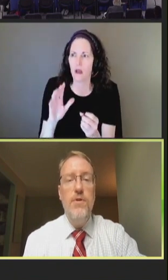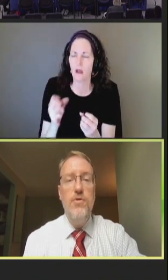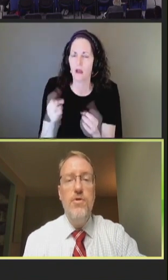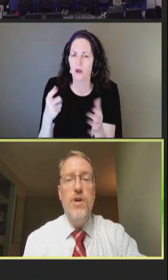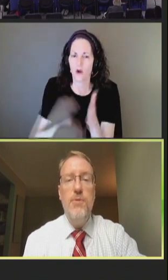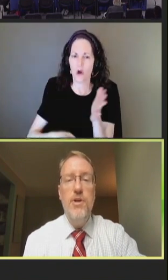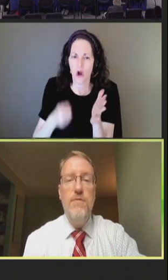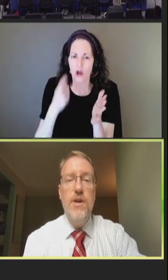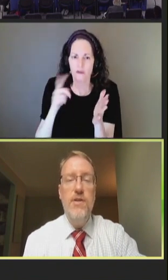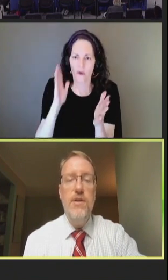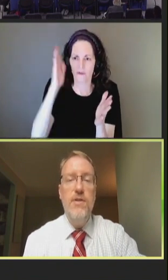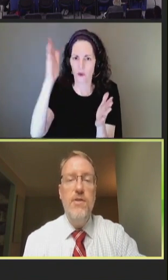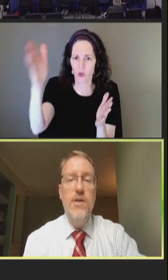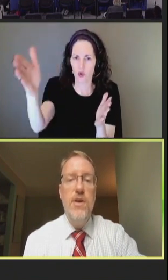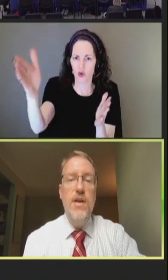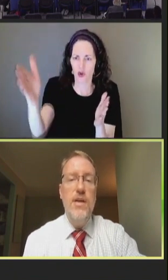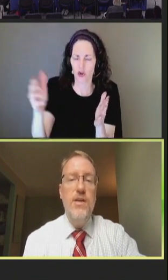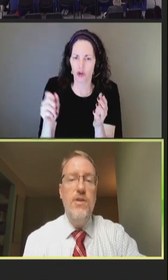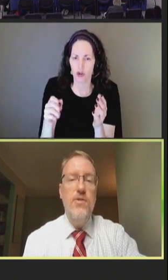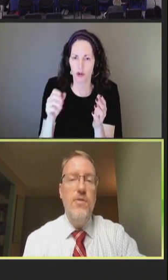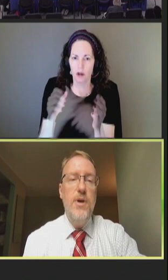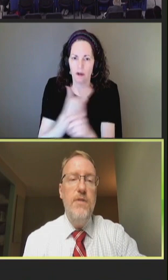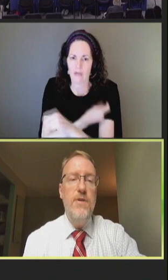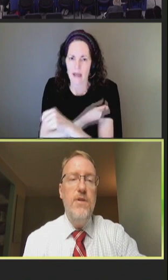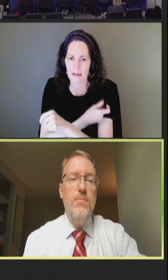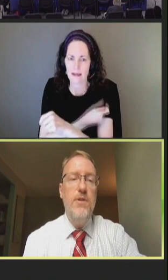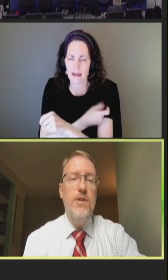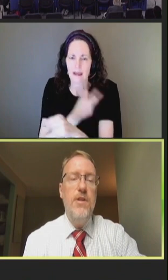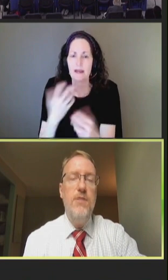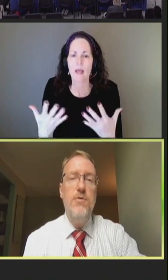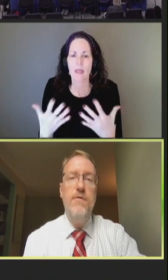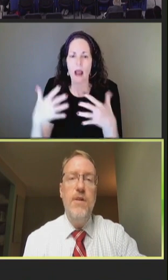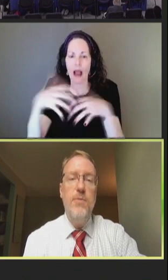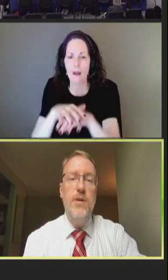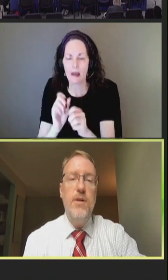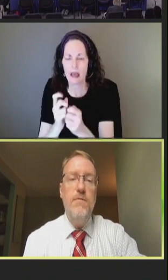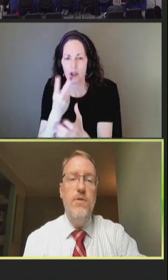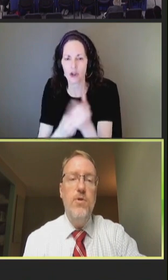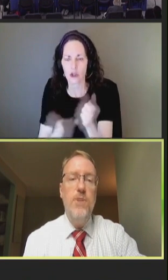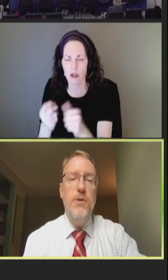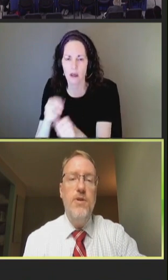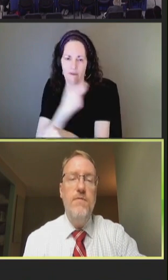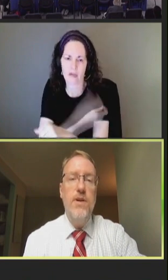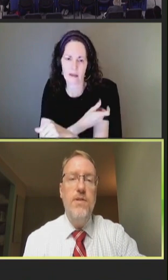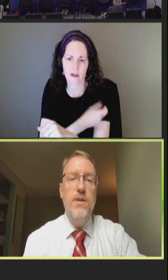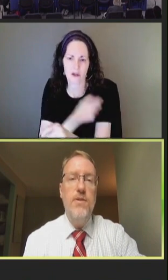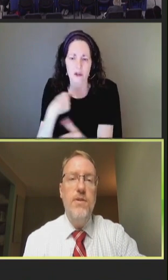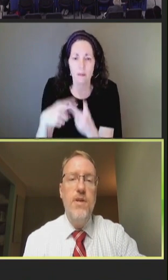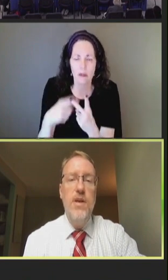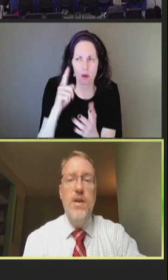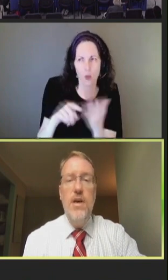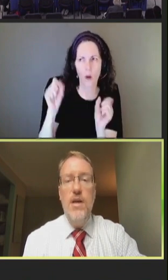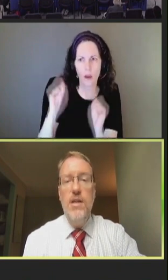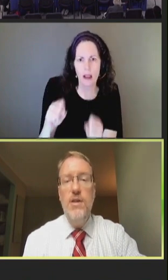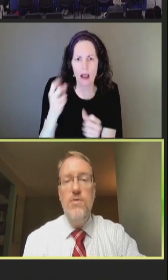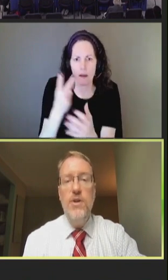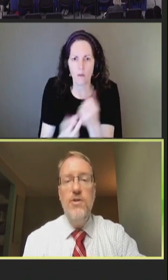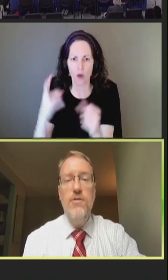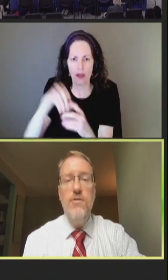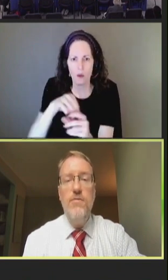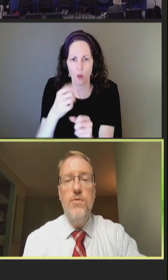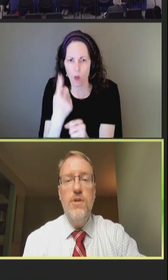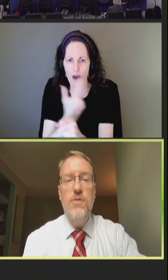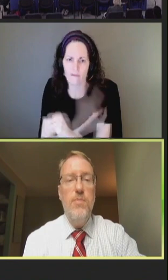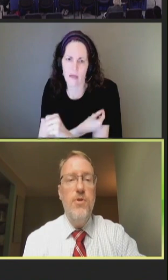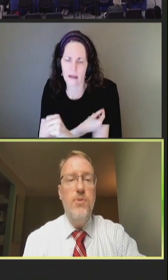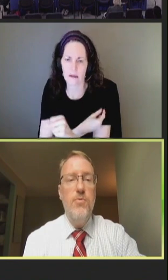for future combination vaccines, and consider the benefits from the successful development of new combination vaccines. A link to